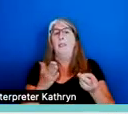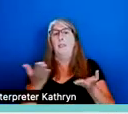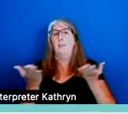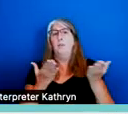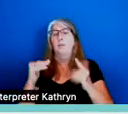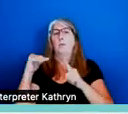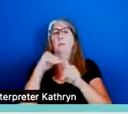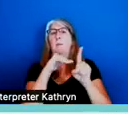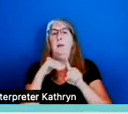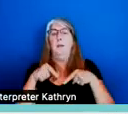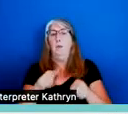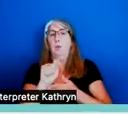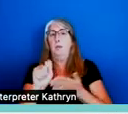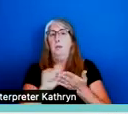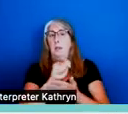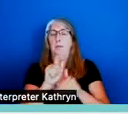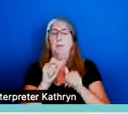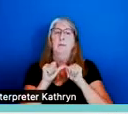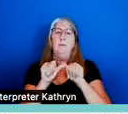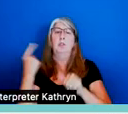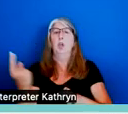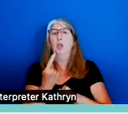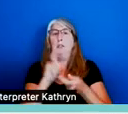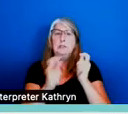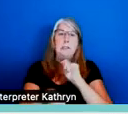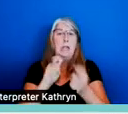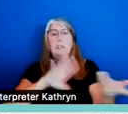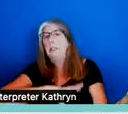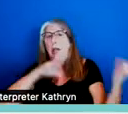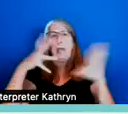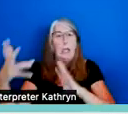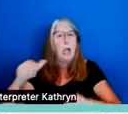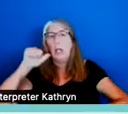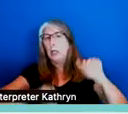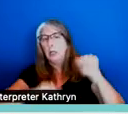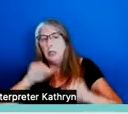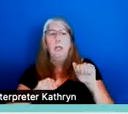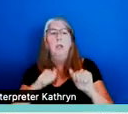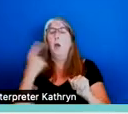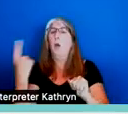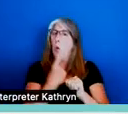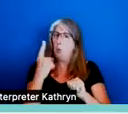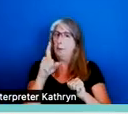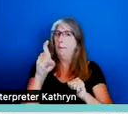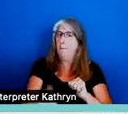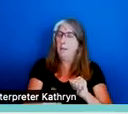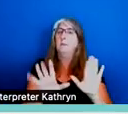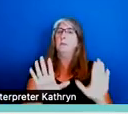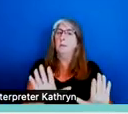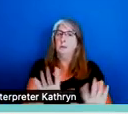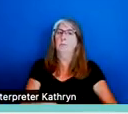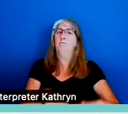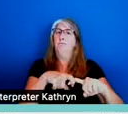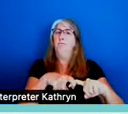reminder that during times of constant change, chaos, and uncertainty, we must also create space for joy in